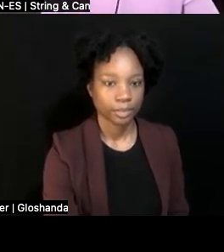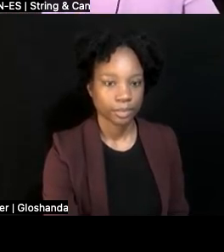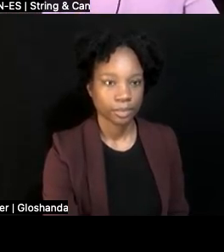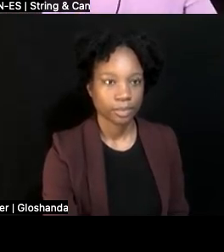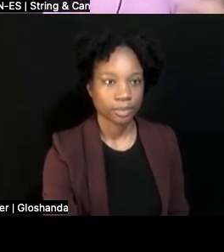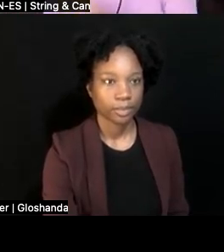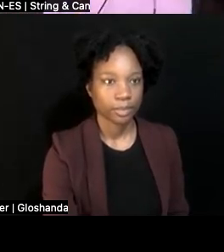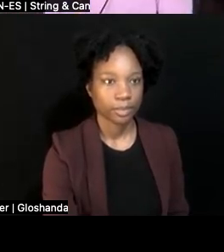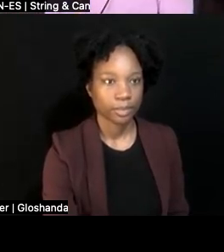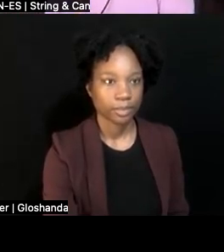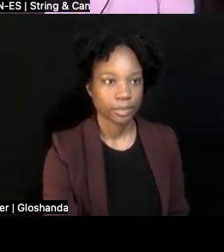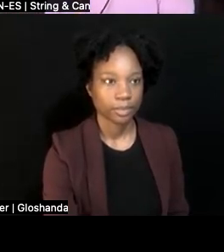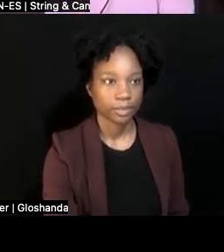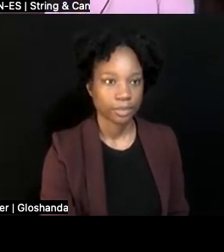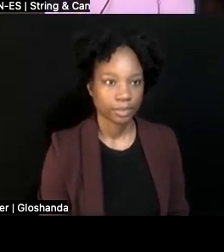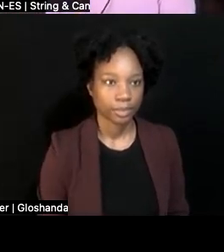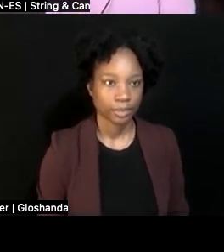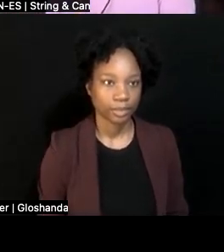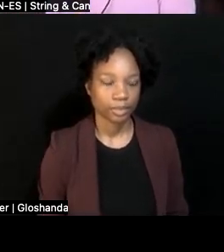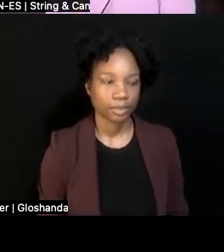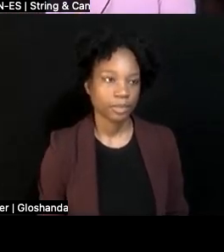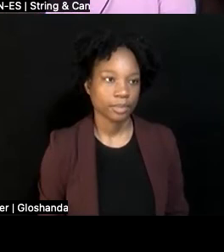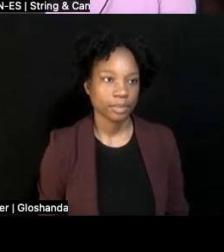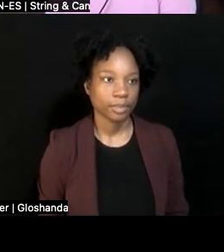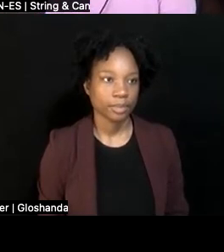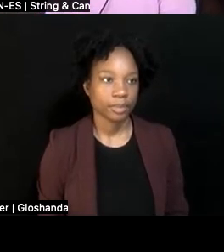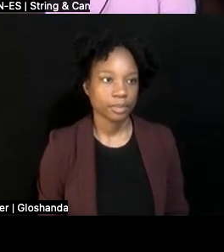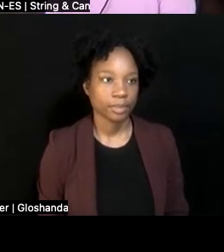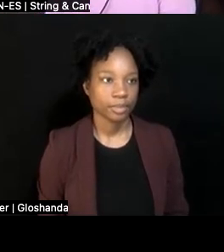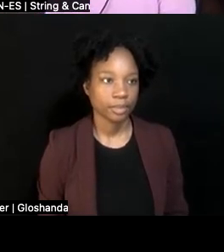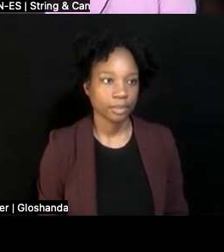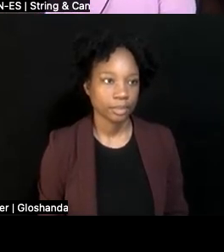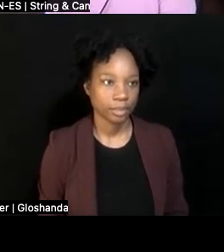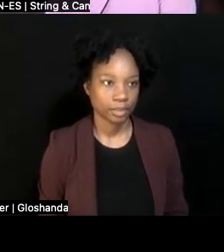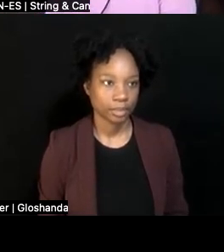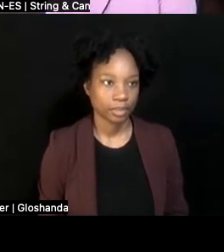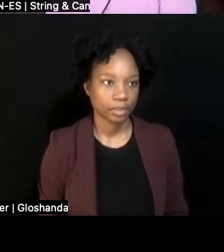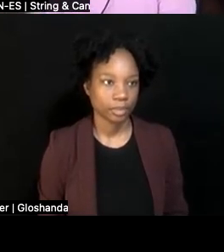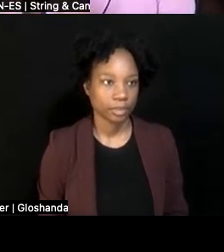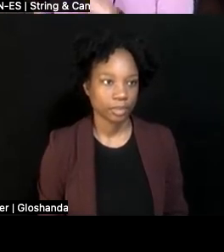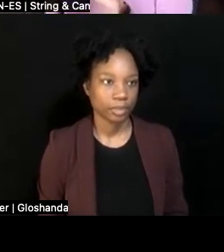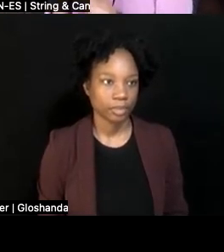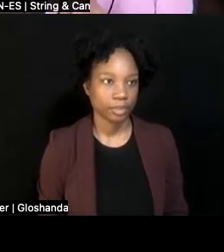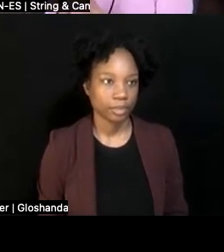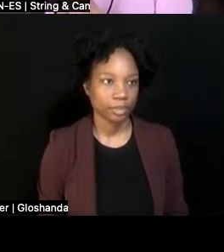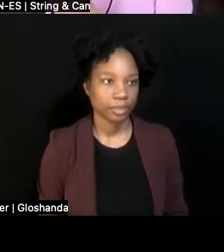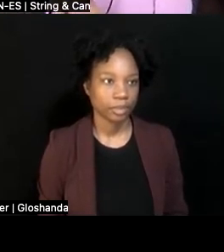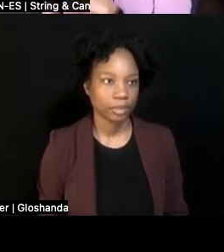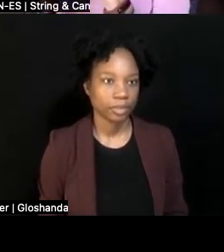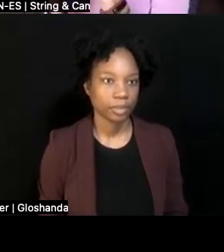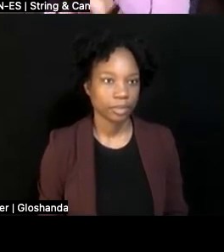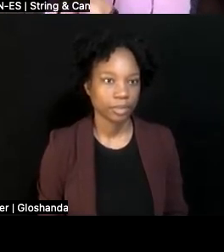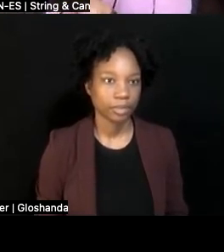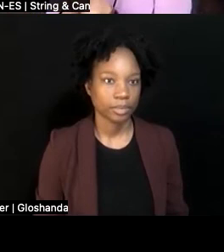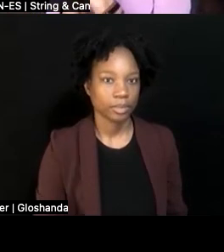world and myths and how it came to be. So really it's that, here it's the whole